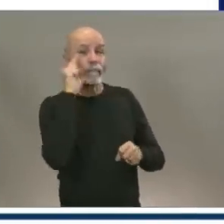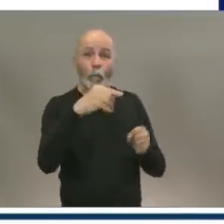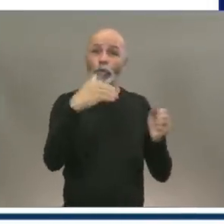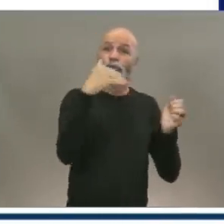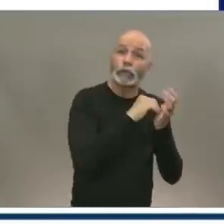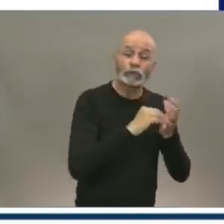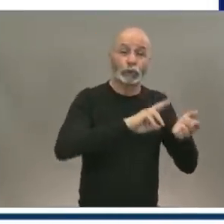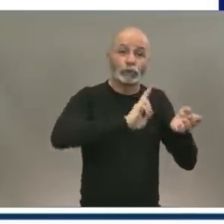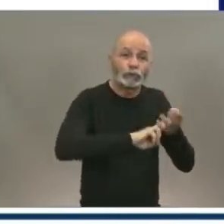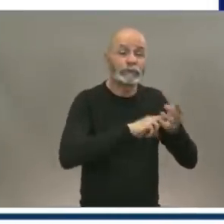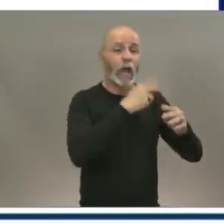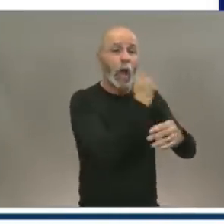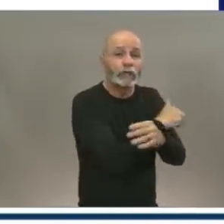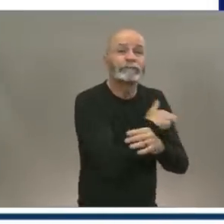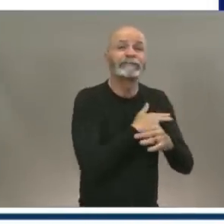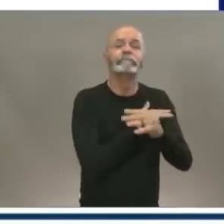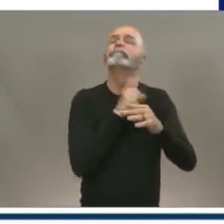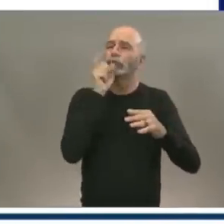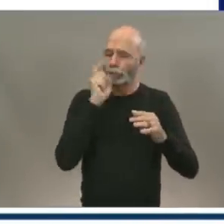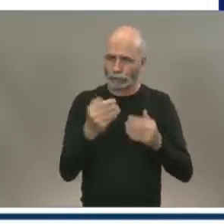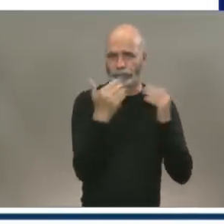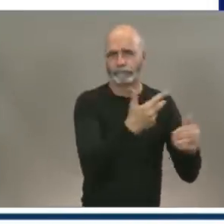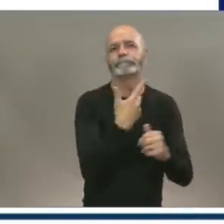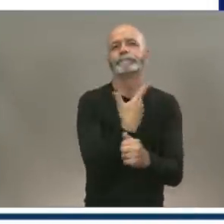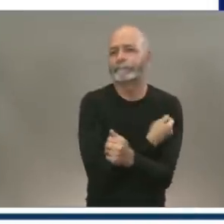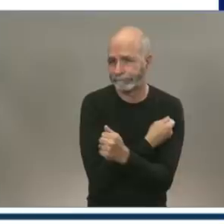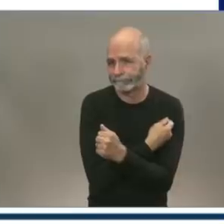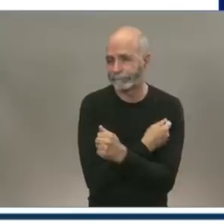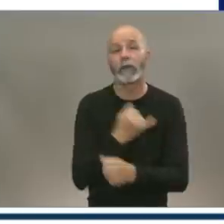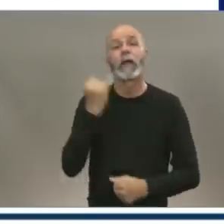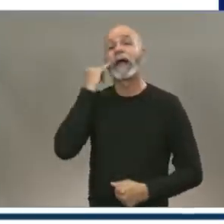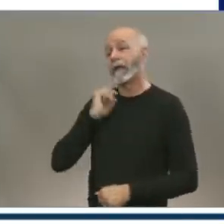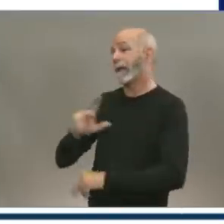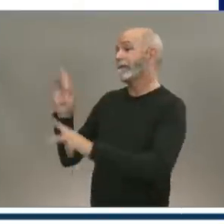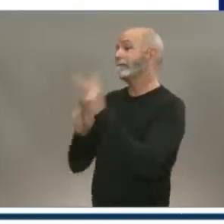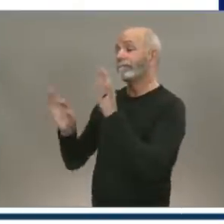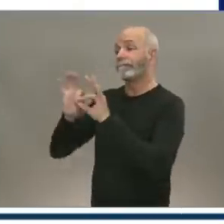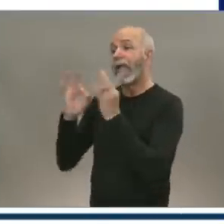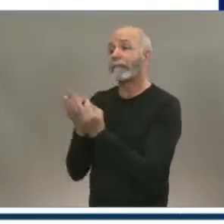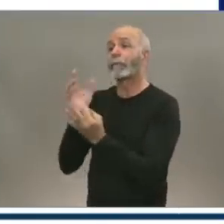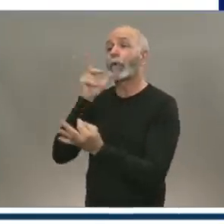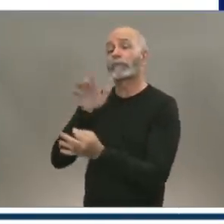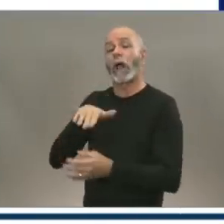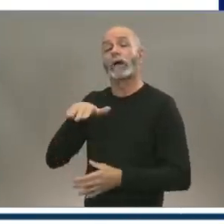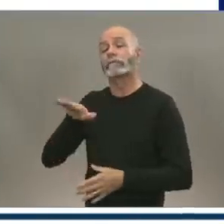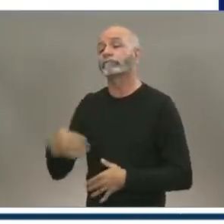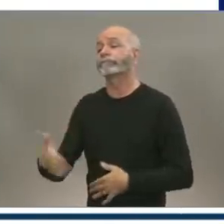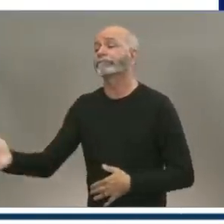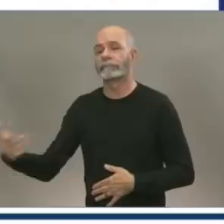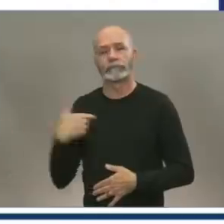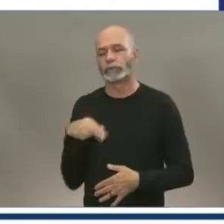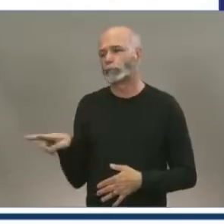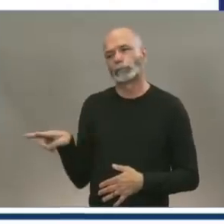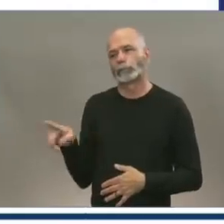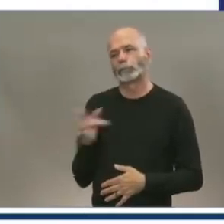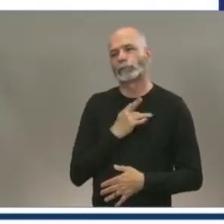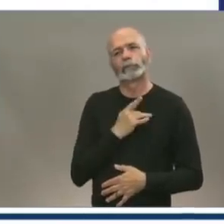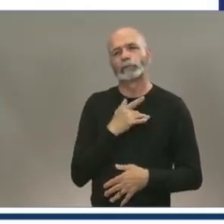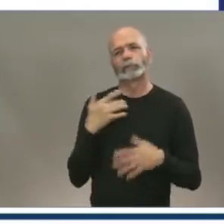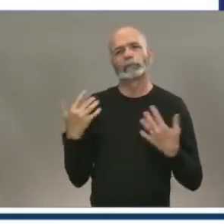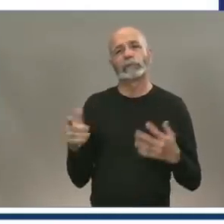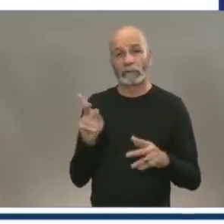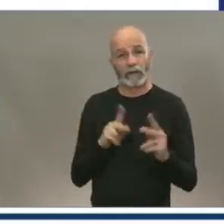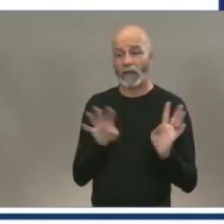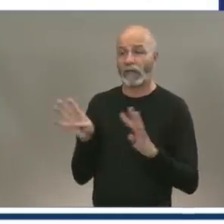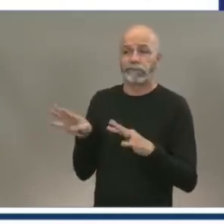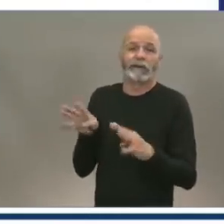my sincere condolences to those impacted by the selfish acts of others. Dr. Strang.